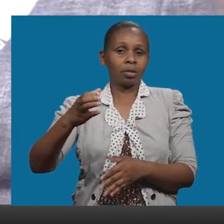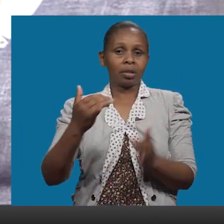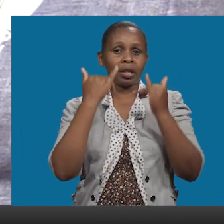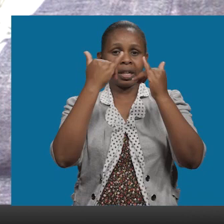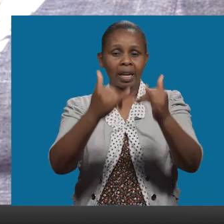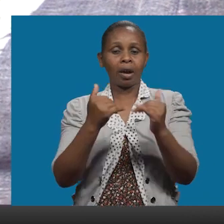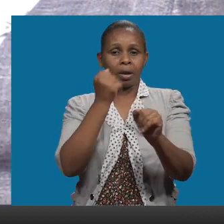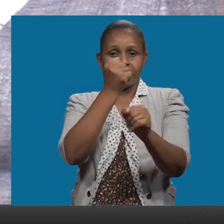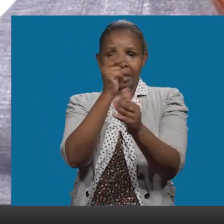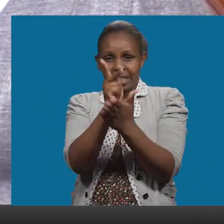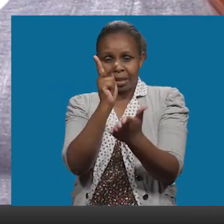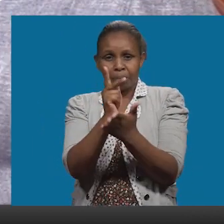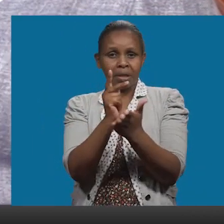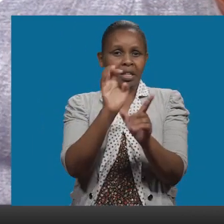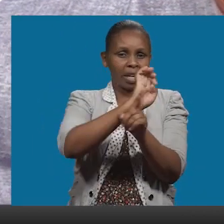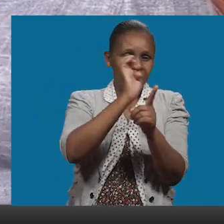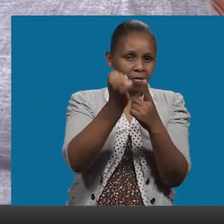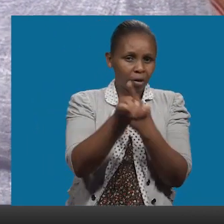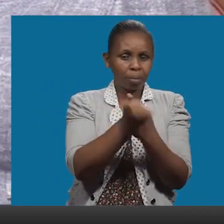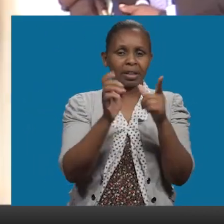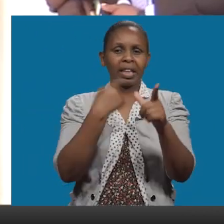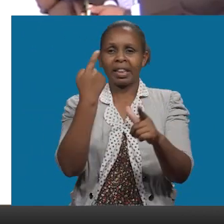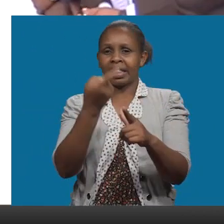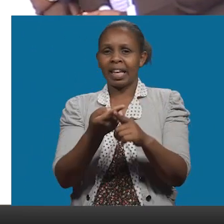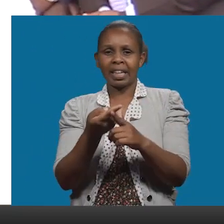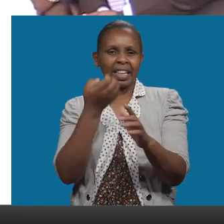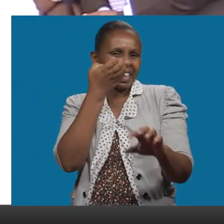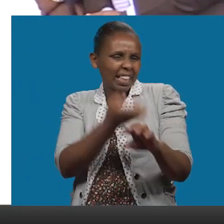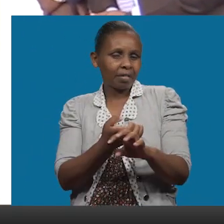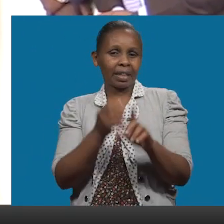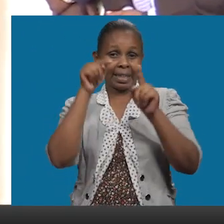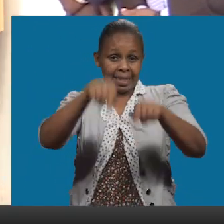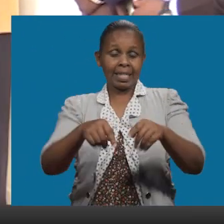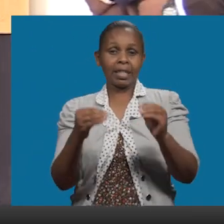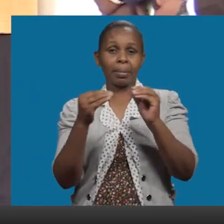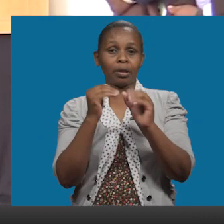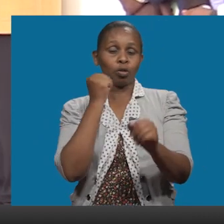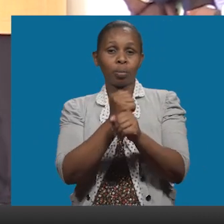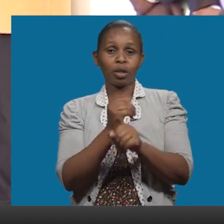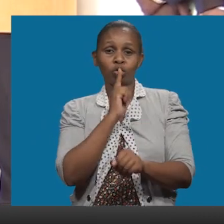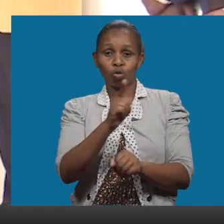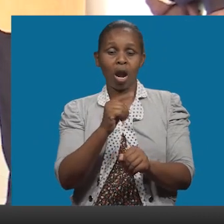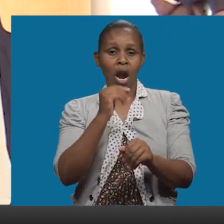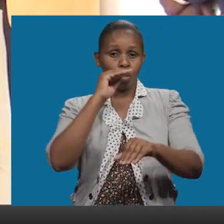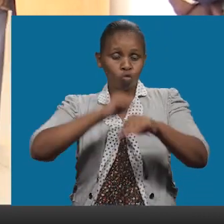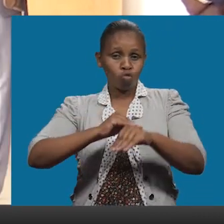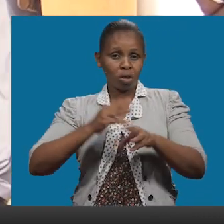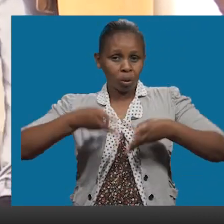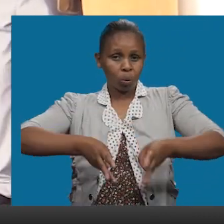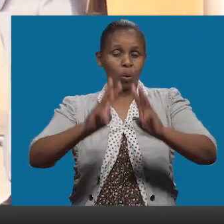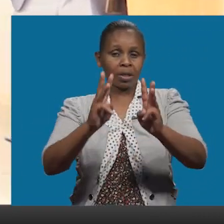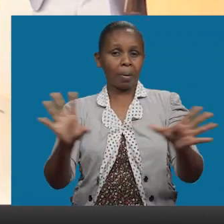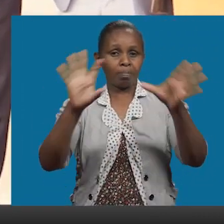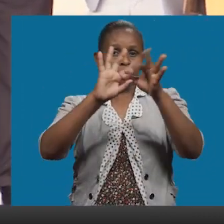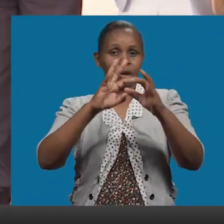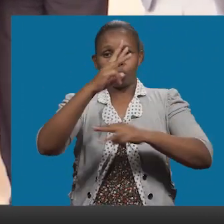counties. Swala la utunzi wa mazingira likizidi kulemea mataifa mengi, kikao hiki kimeahidi kubuni njia mwafaka ya